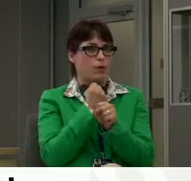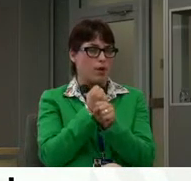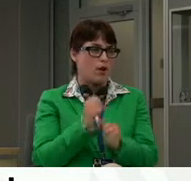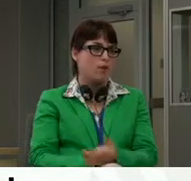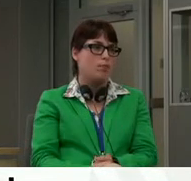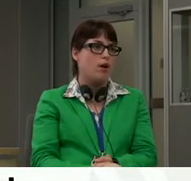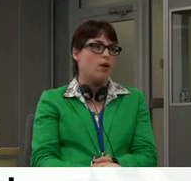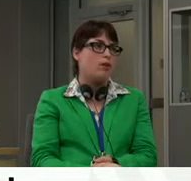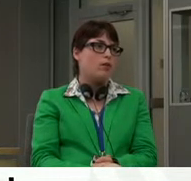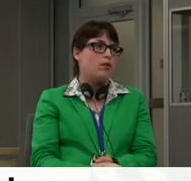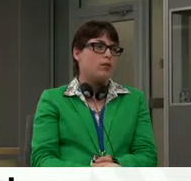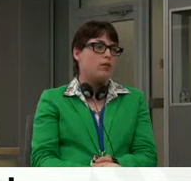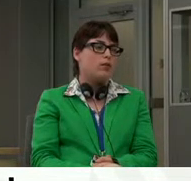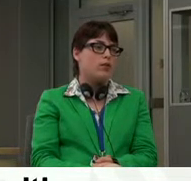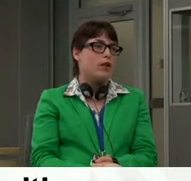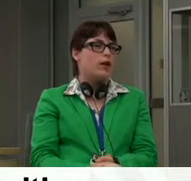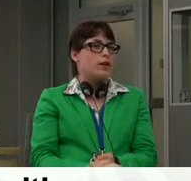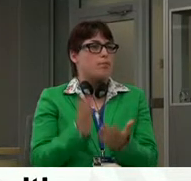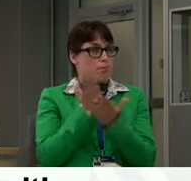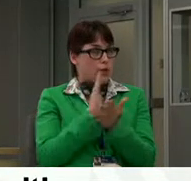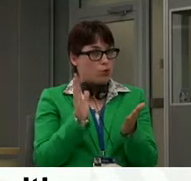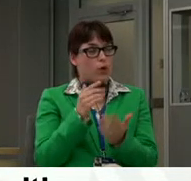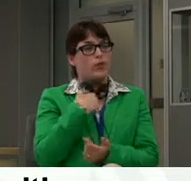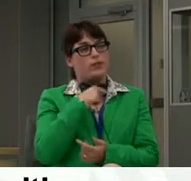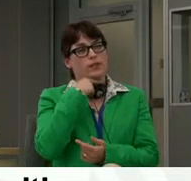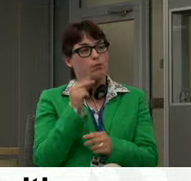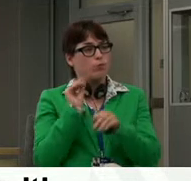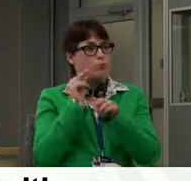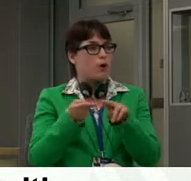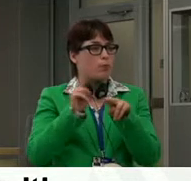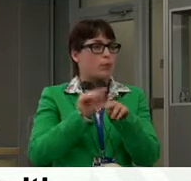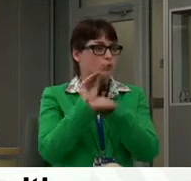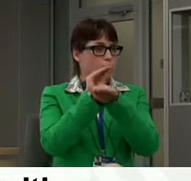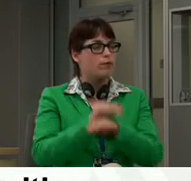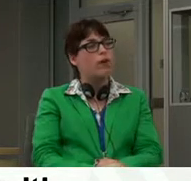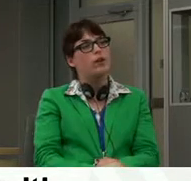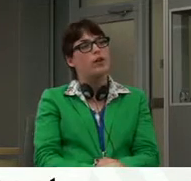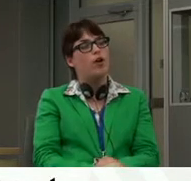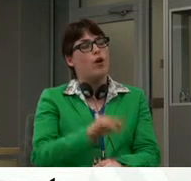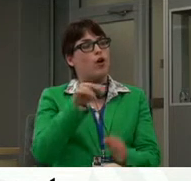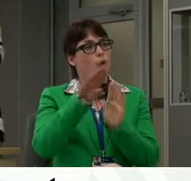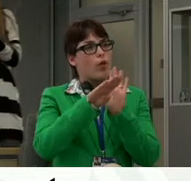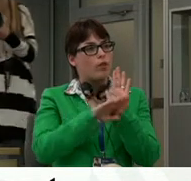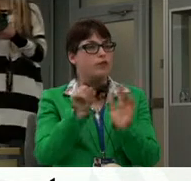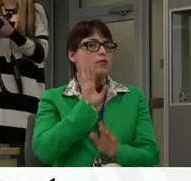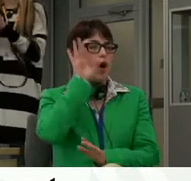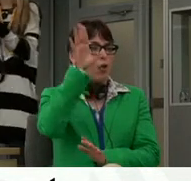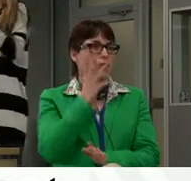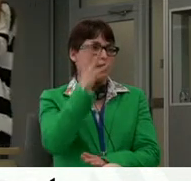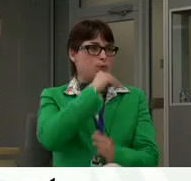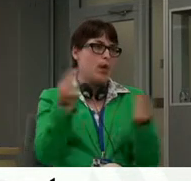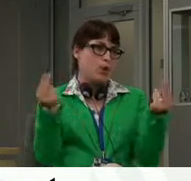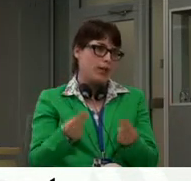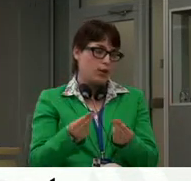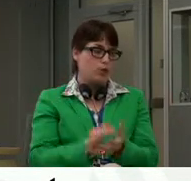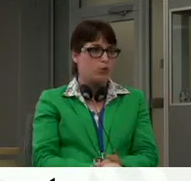persons with disabilities in education and employment. At the end, I would like to underline